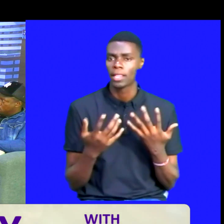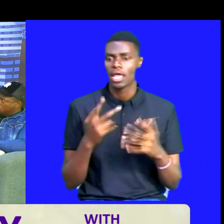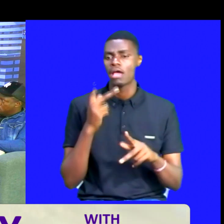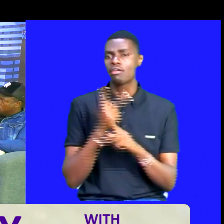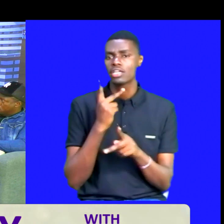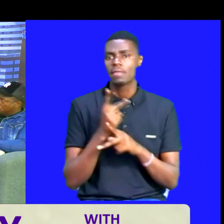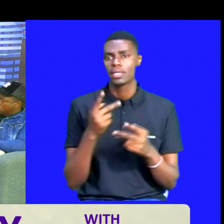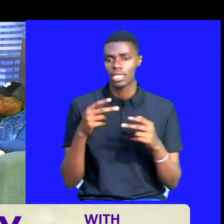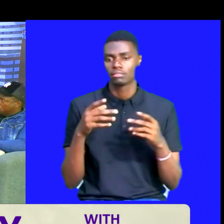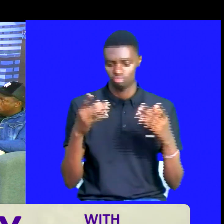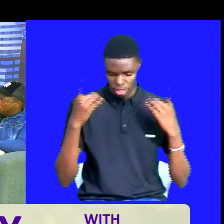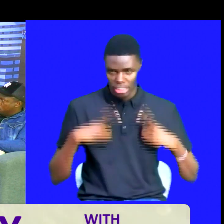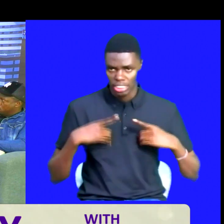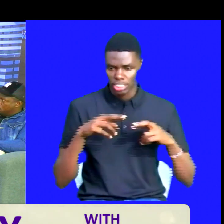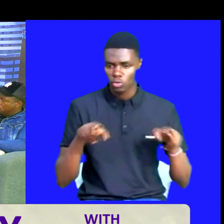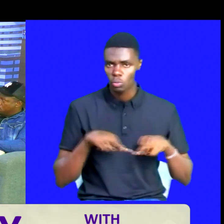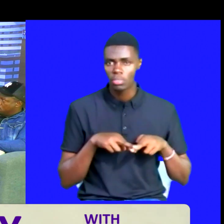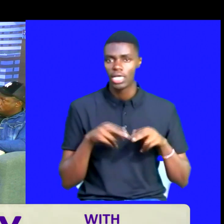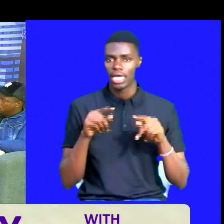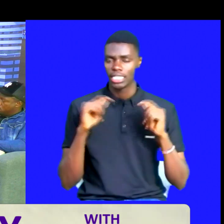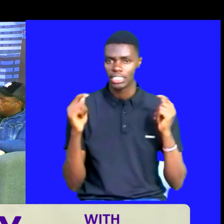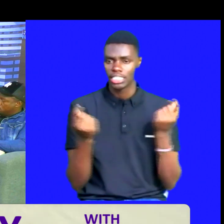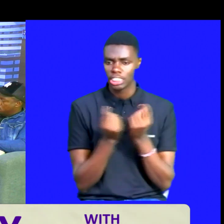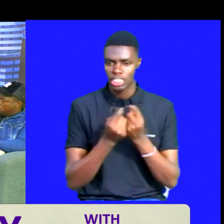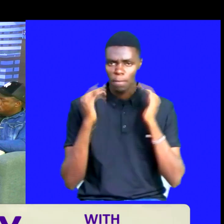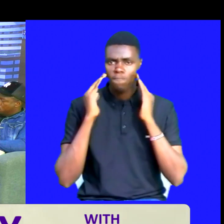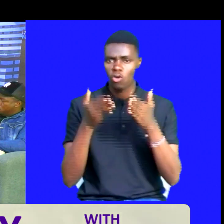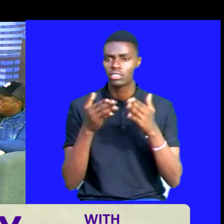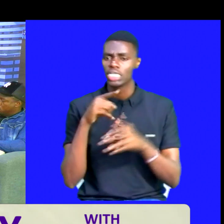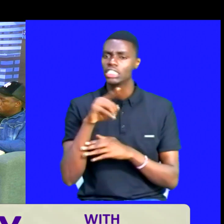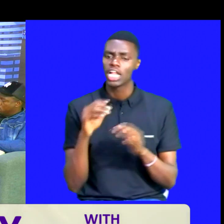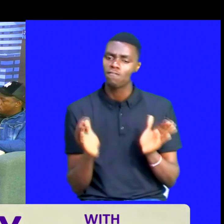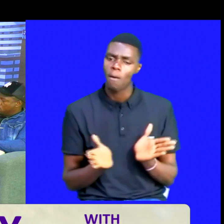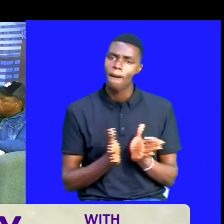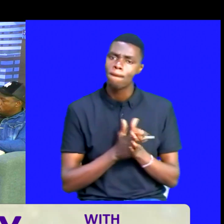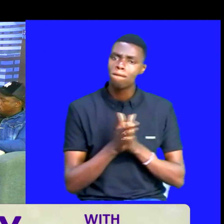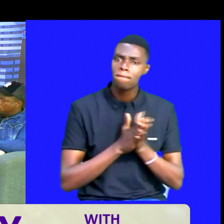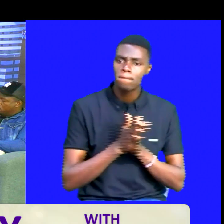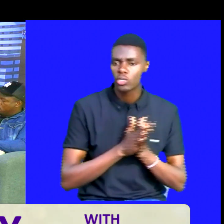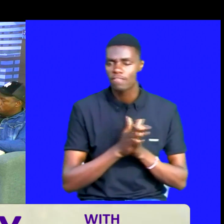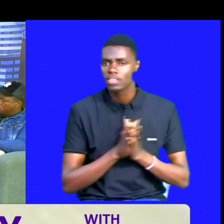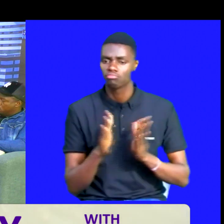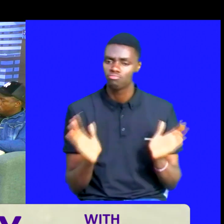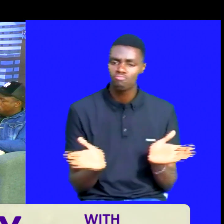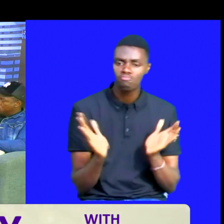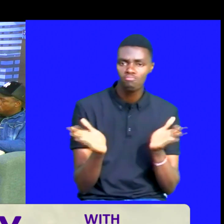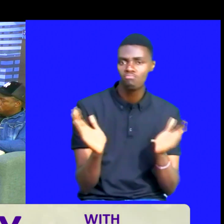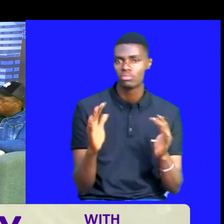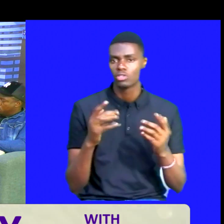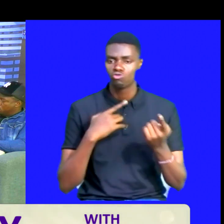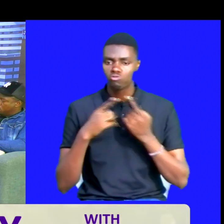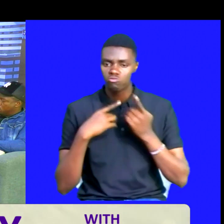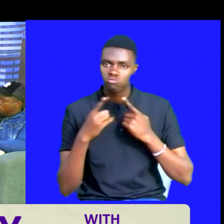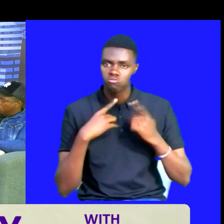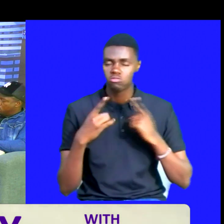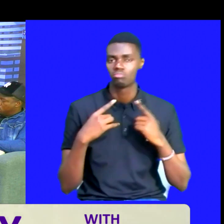that dressing room, you know, that team in check, in line, you know, how do you motivate your players? How do you talk to them, you know, to try and give their